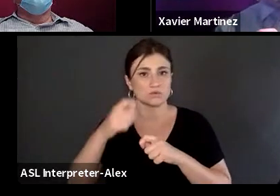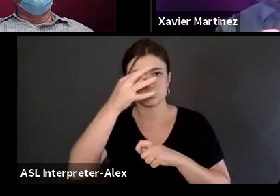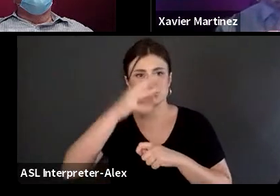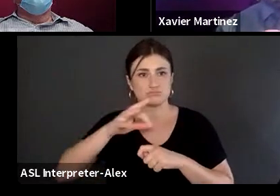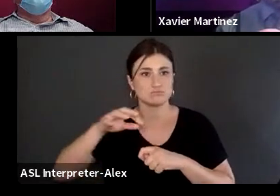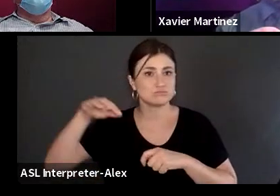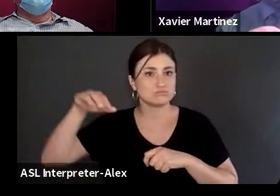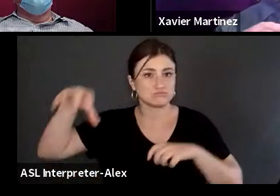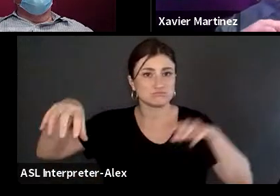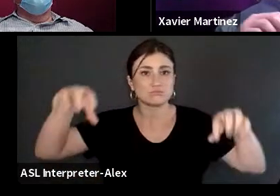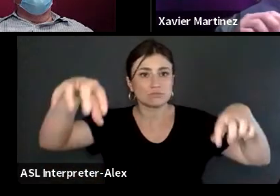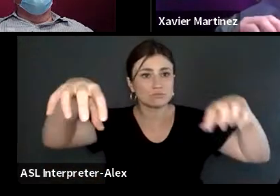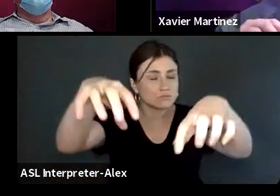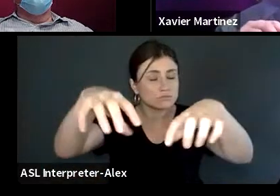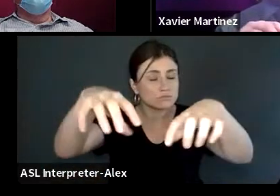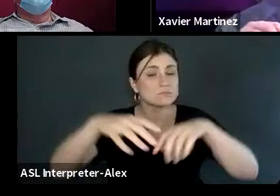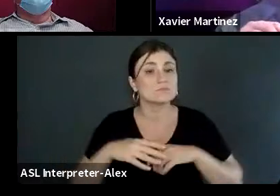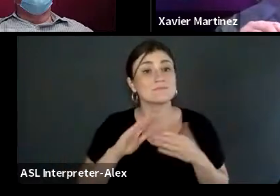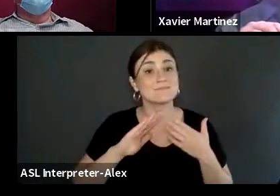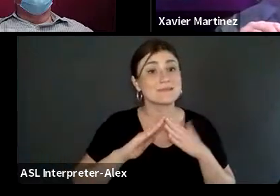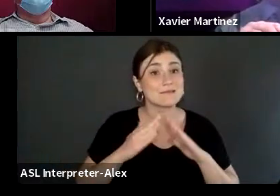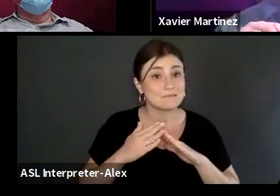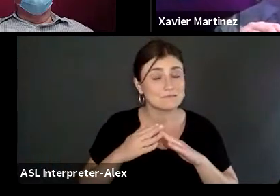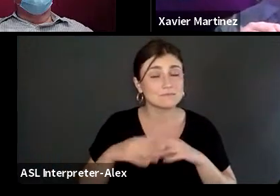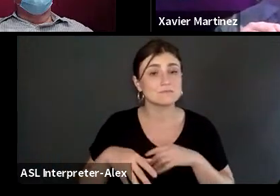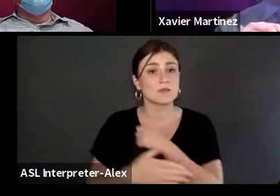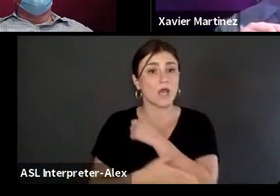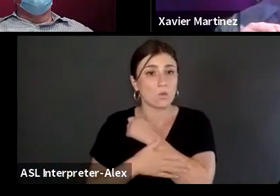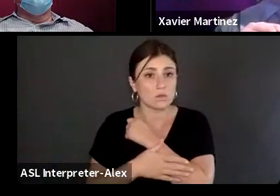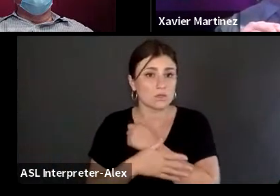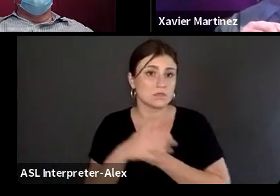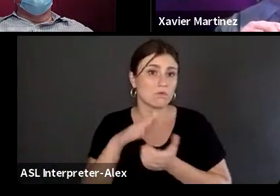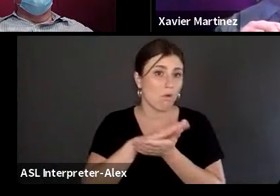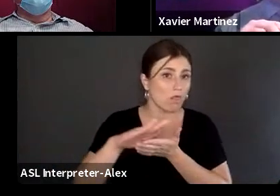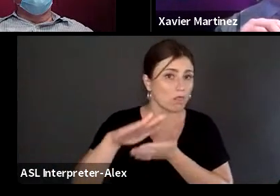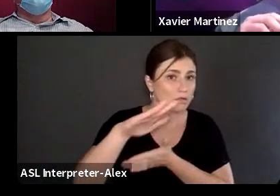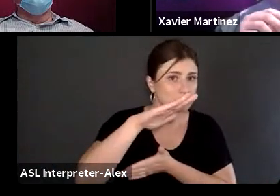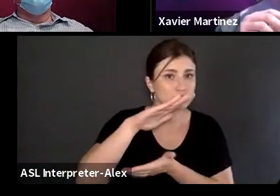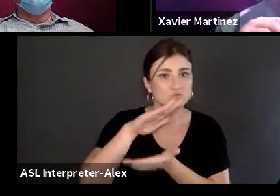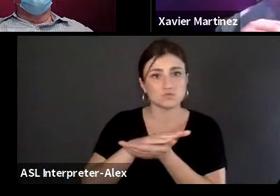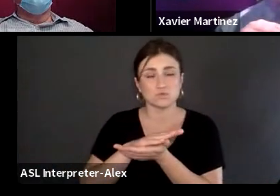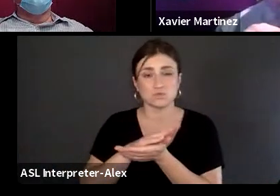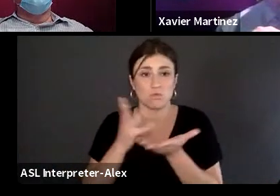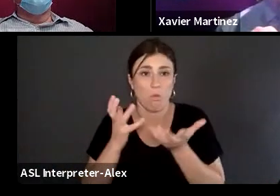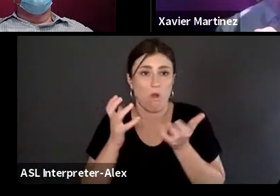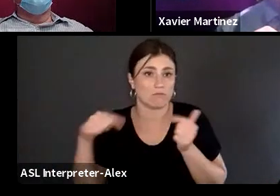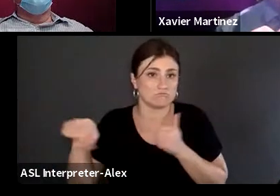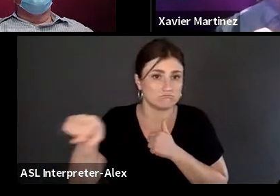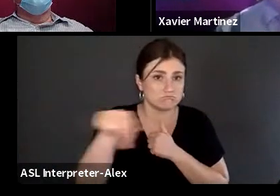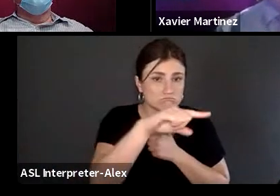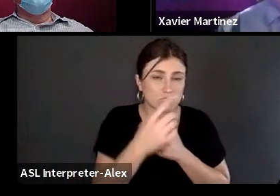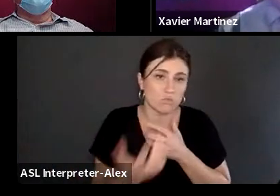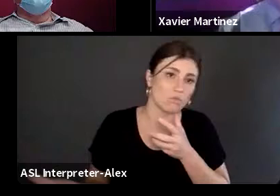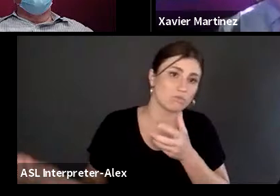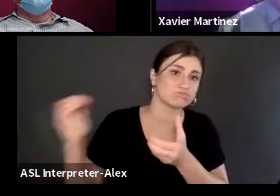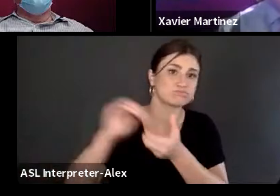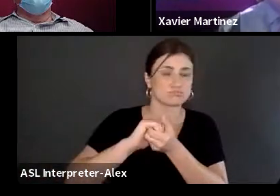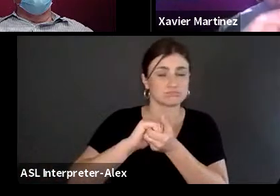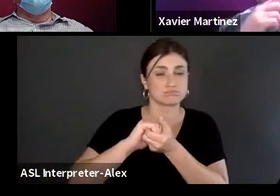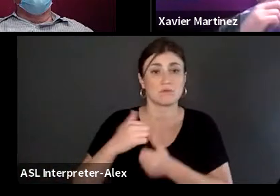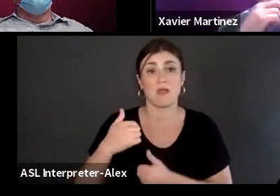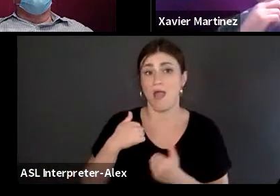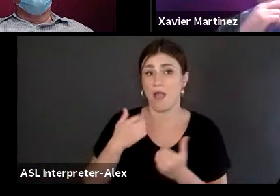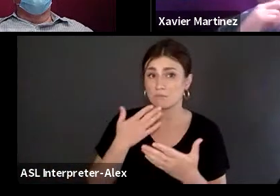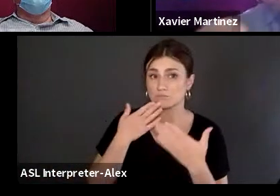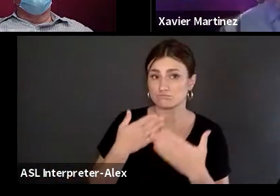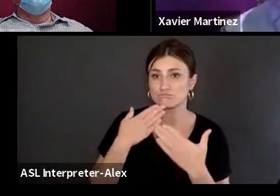counties, with our college, with our schools. And I'm thankful that we are seeing that collaboration. And